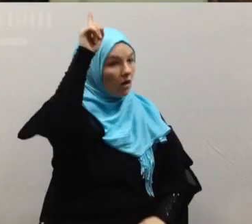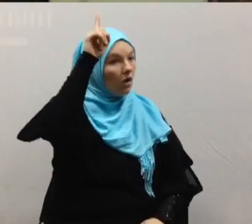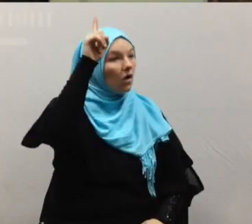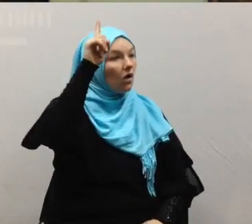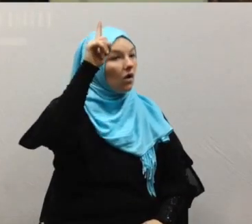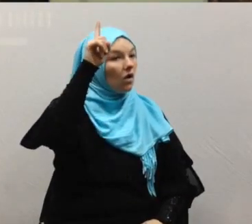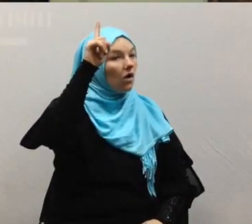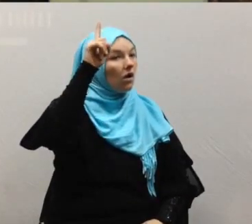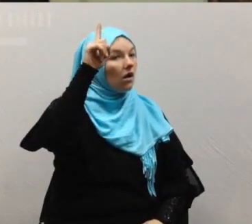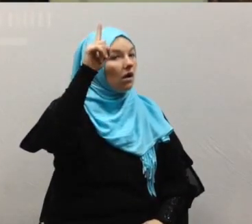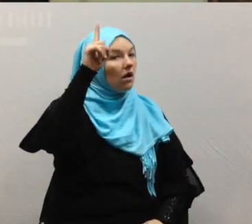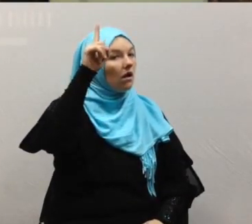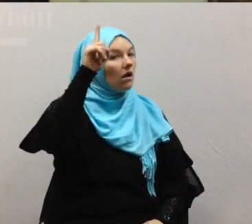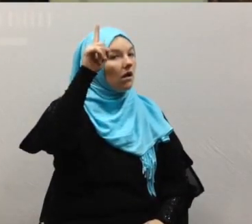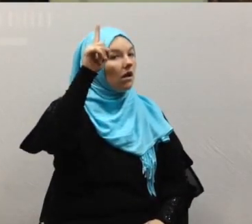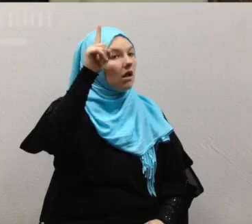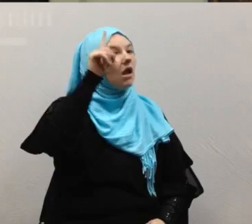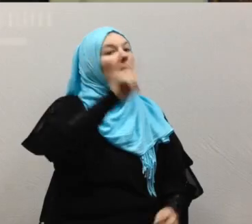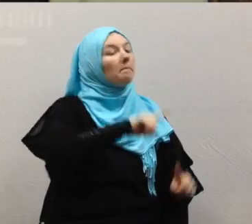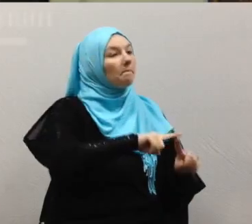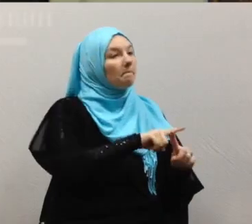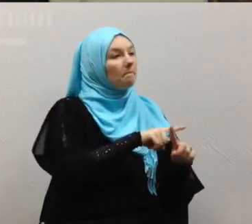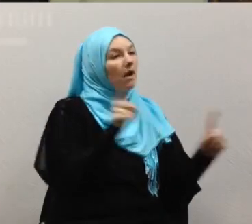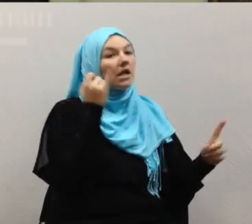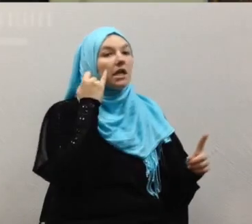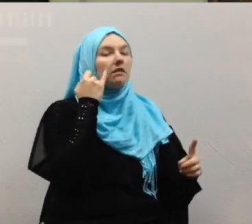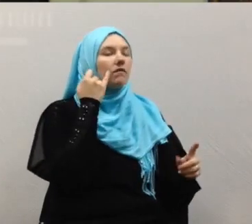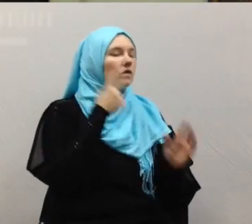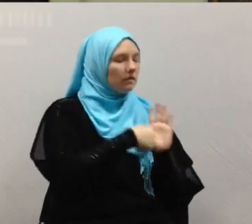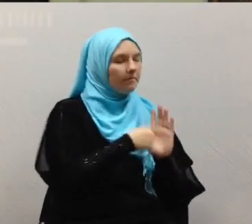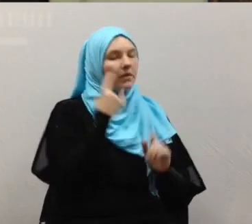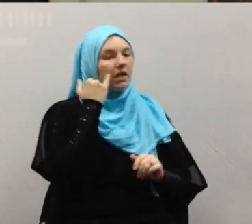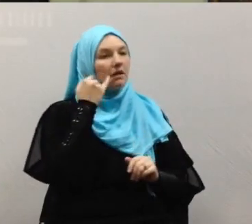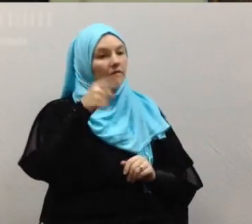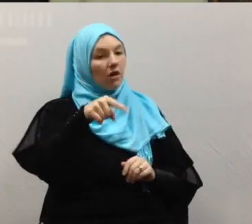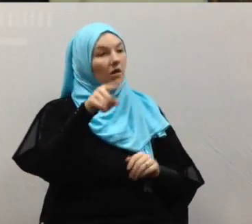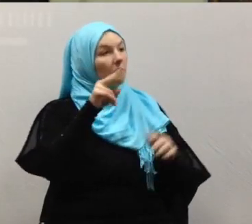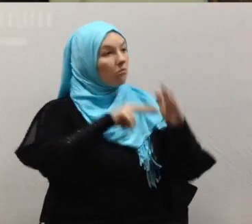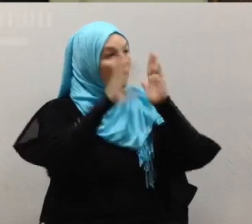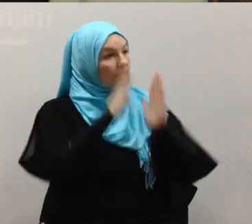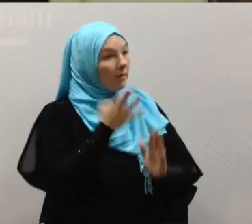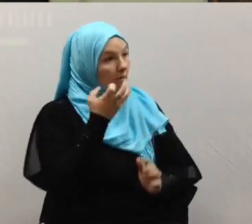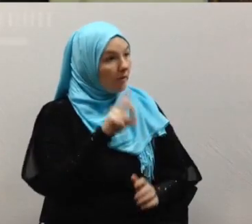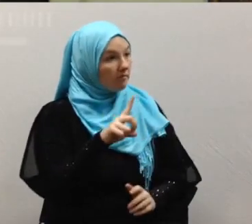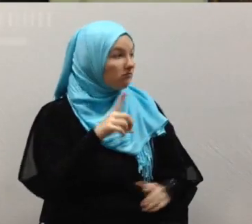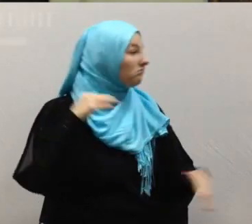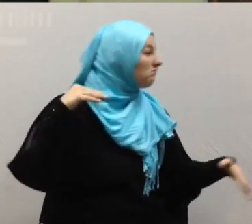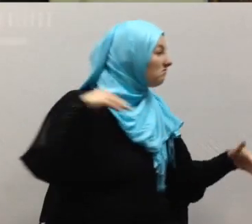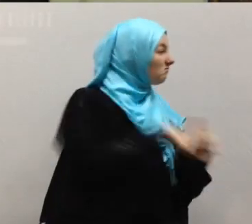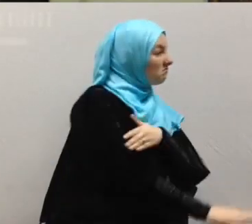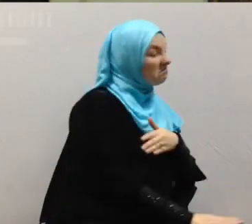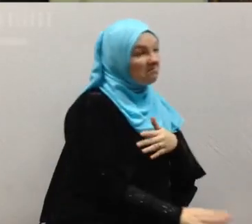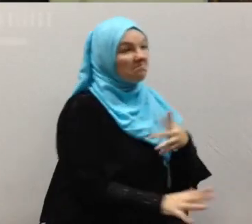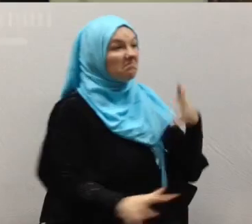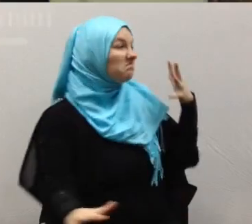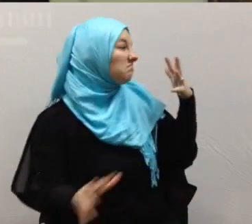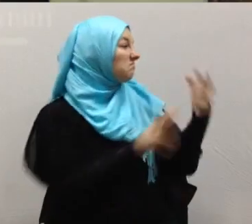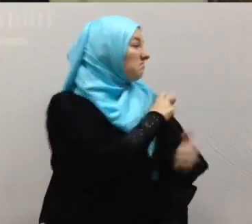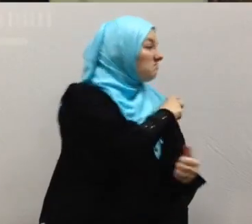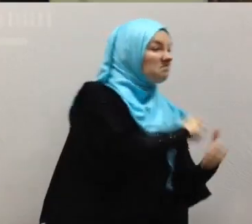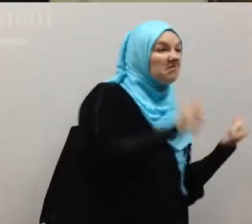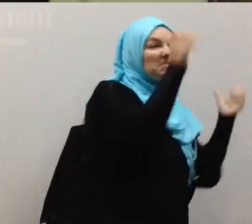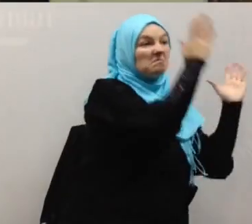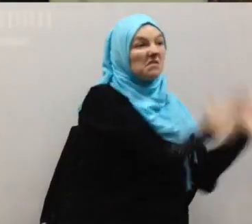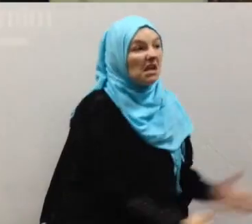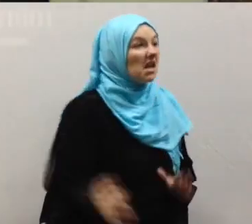dishonor. Without your knowledge, you would have been permitted to enter Mecca. They